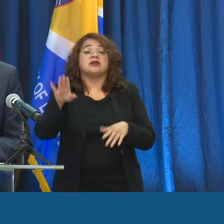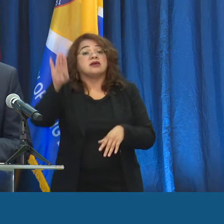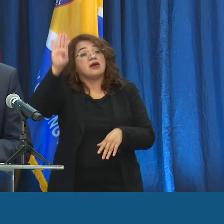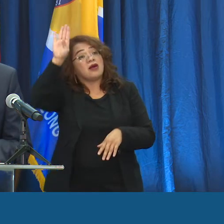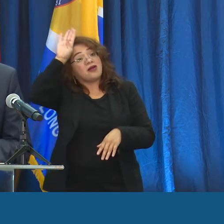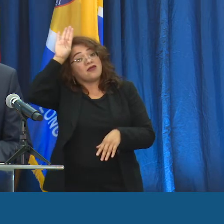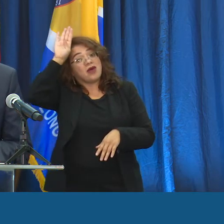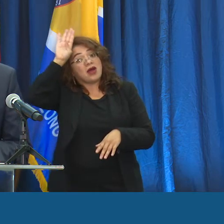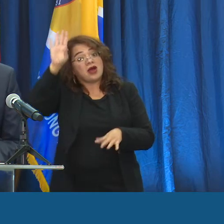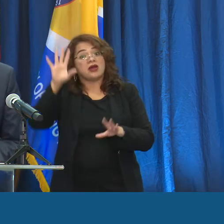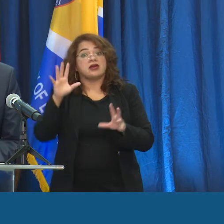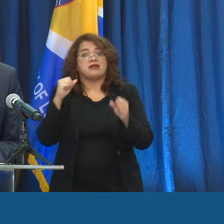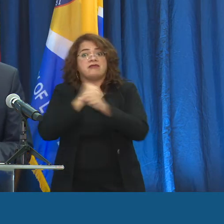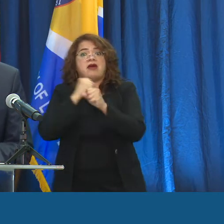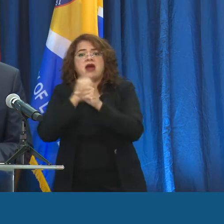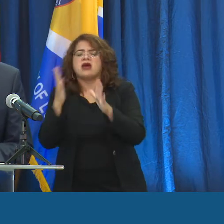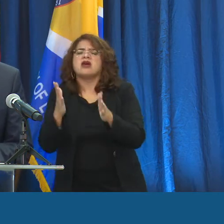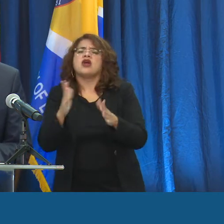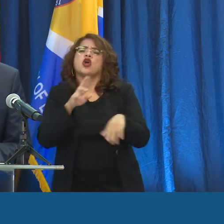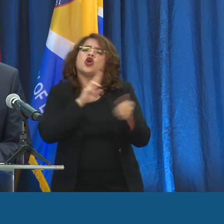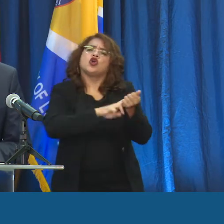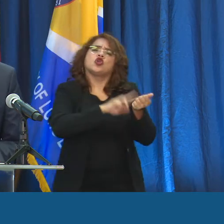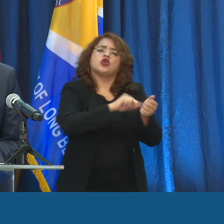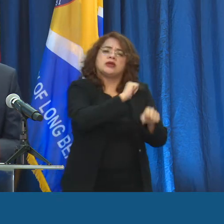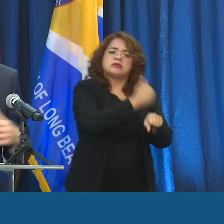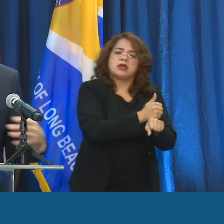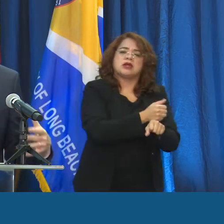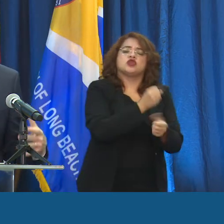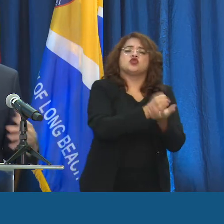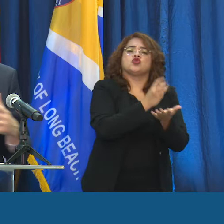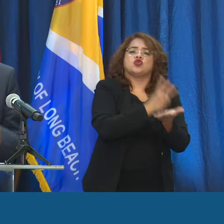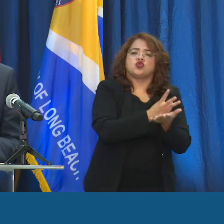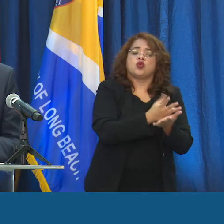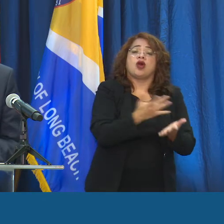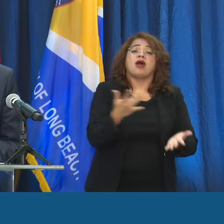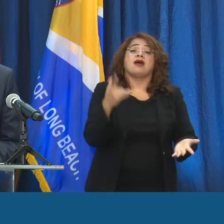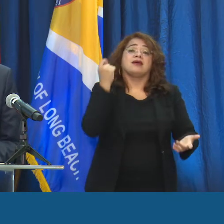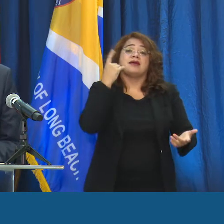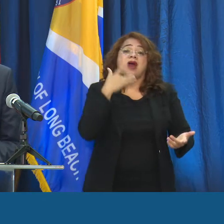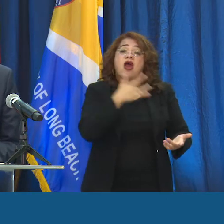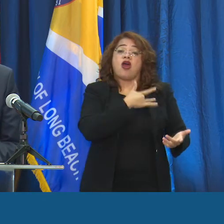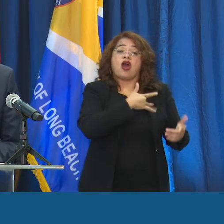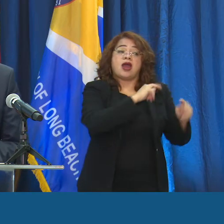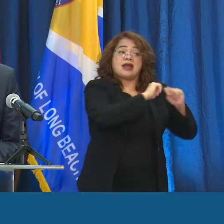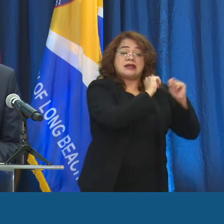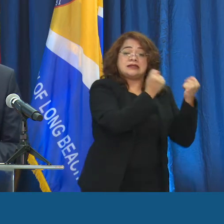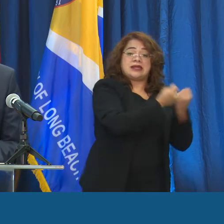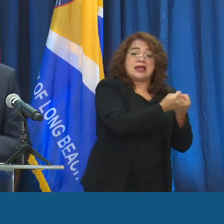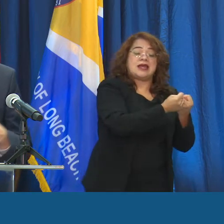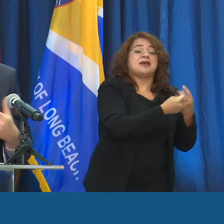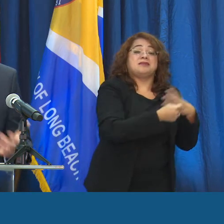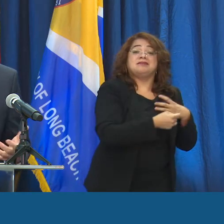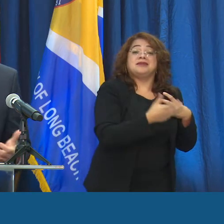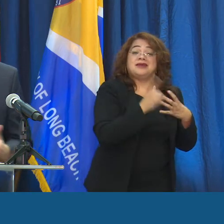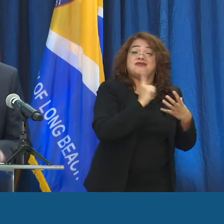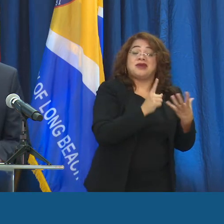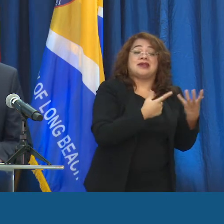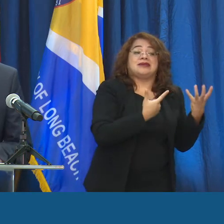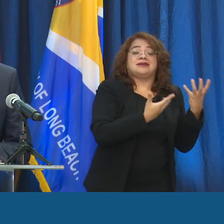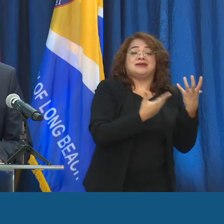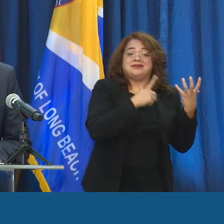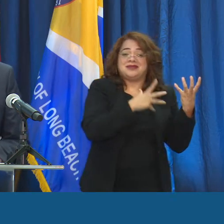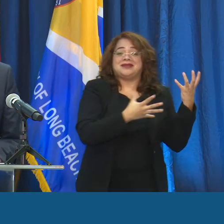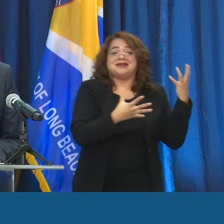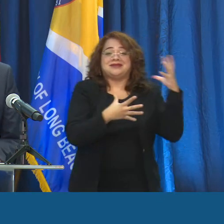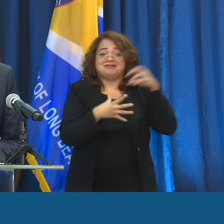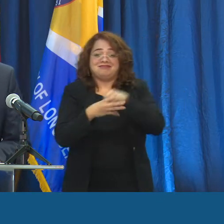a nurse-based model or social workers through moving our HEART team into our health department. We're looking at